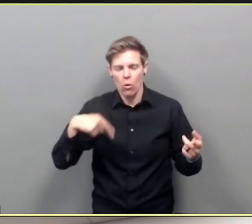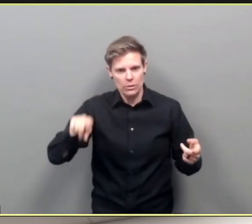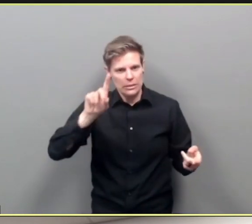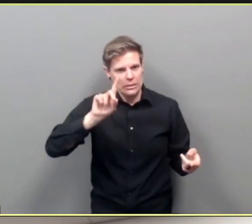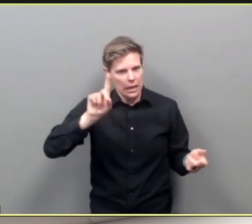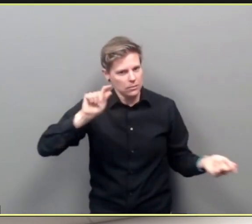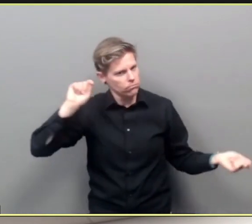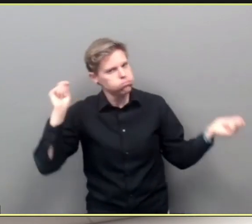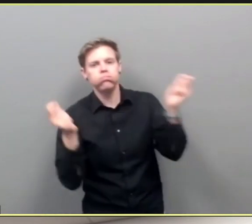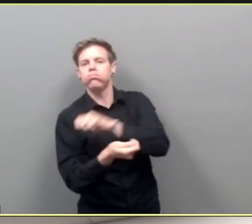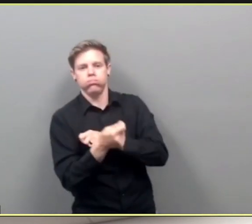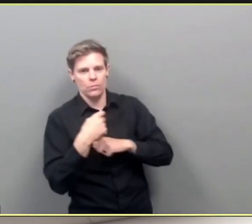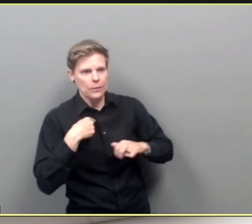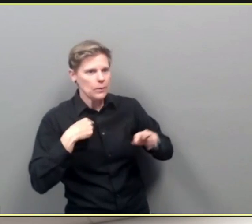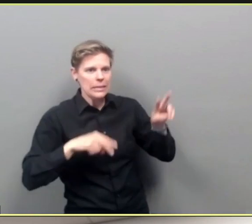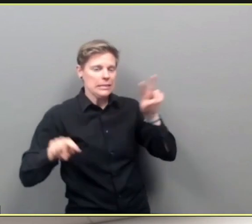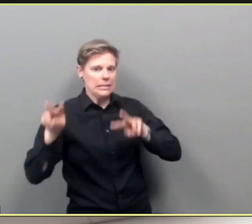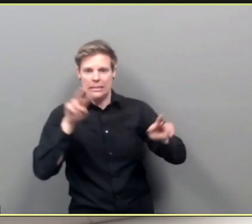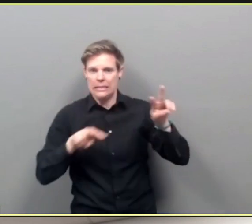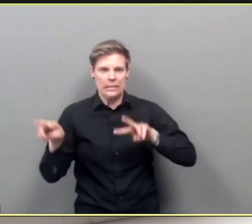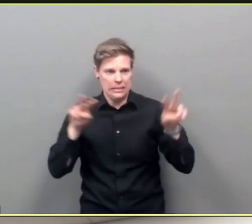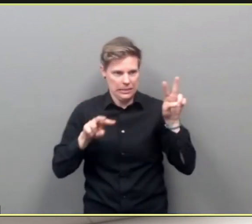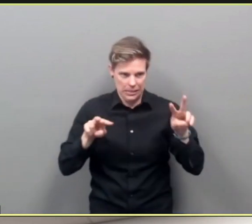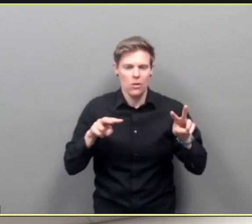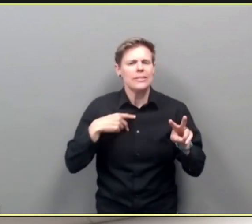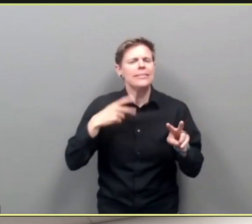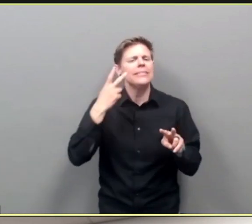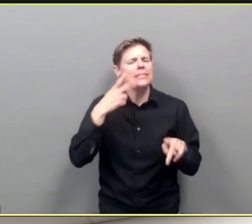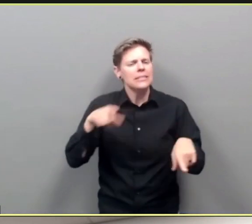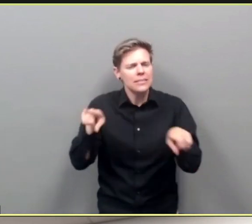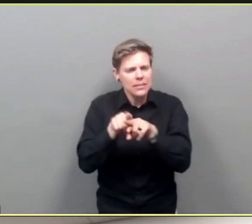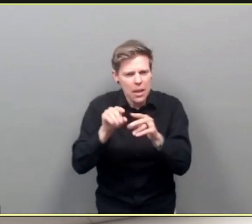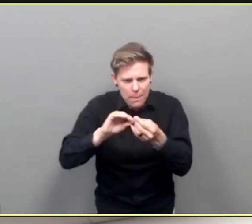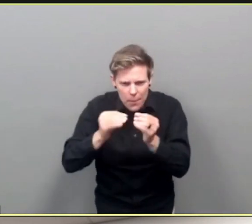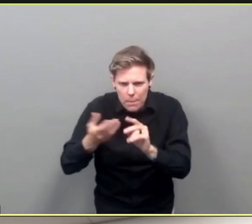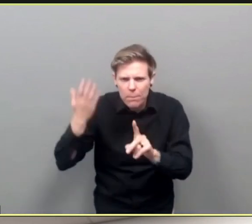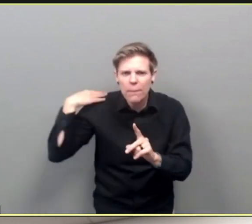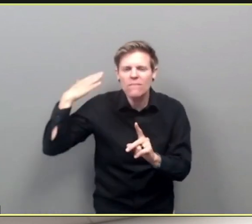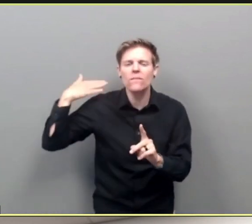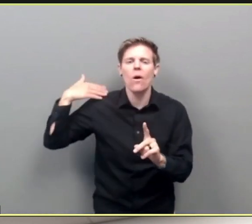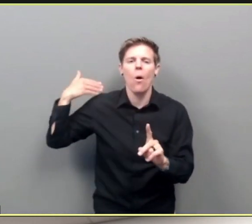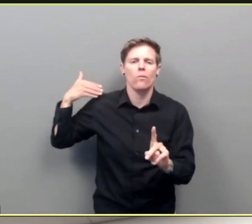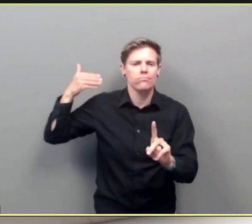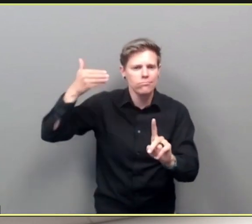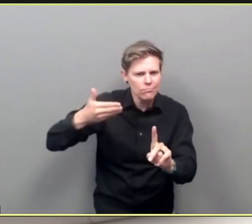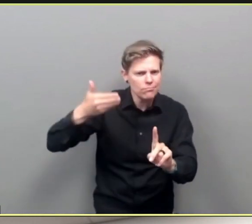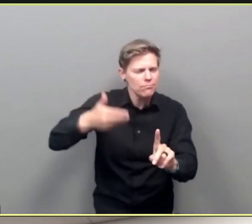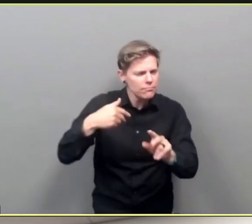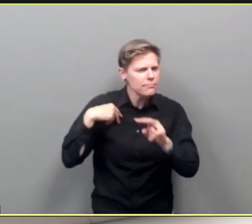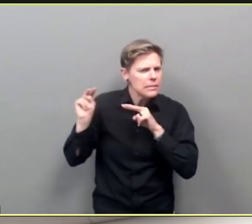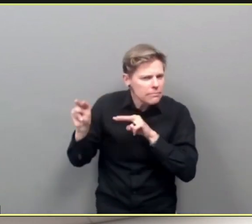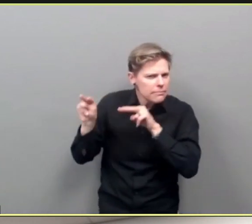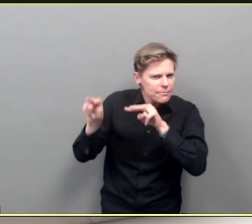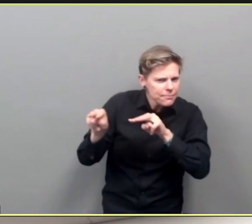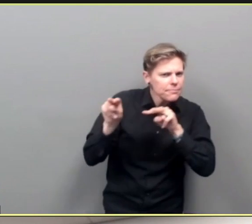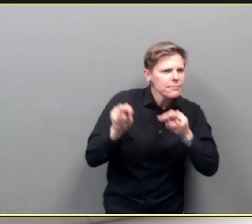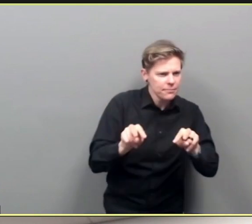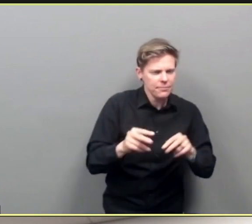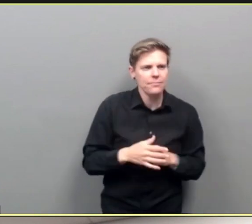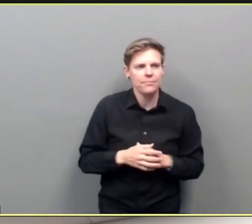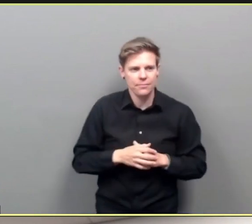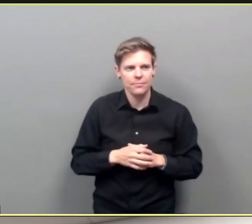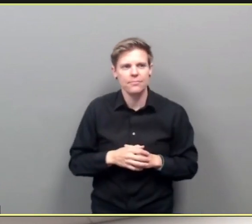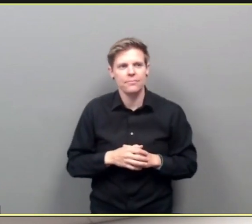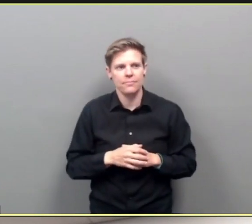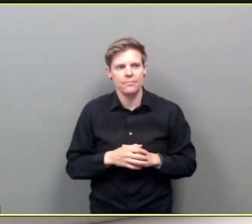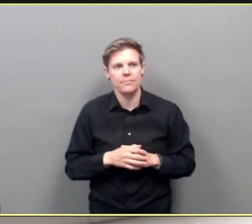of children infected when we had the predominance of other variants. So absolutely,